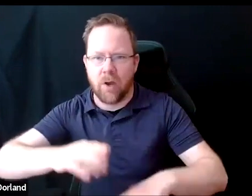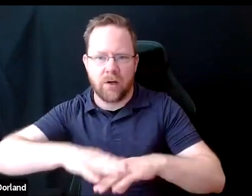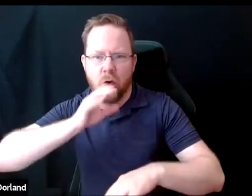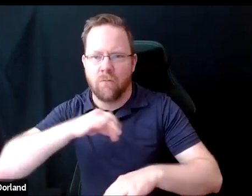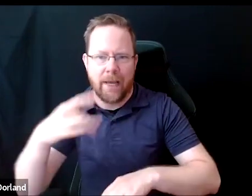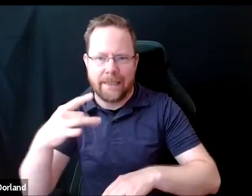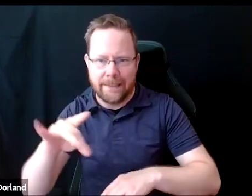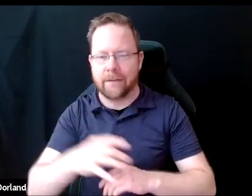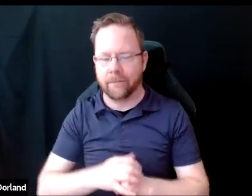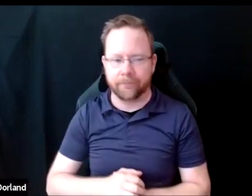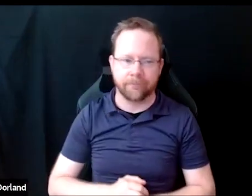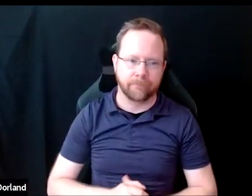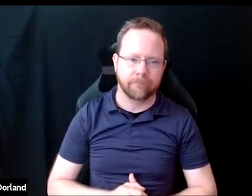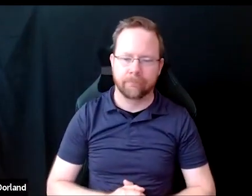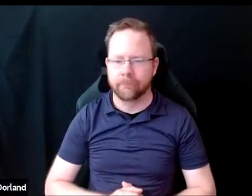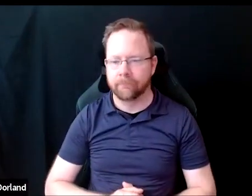old.